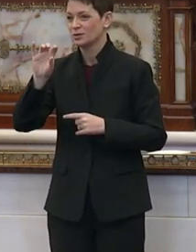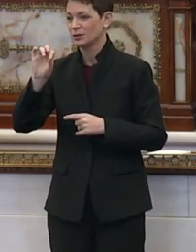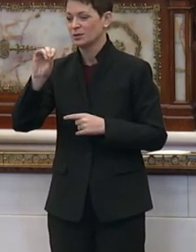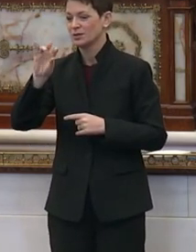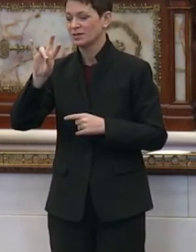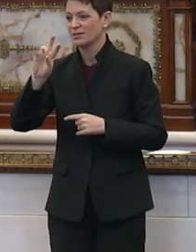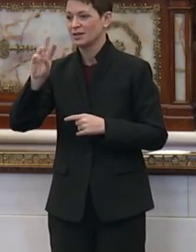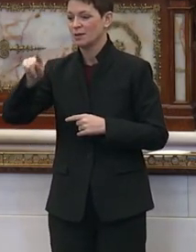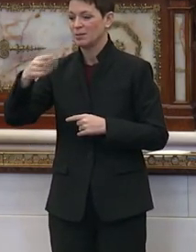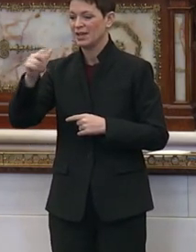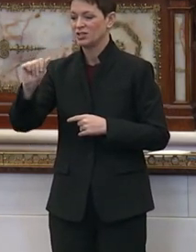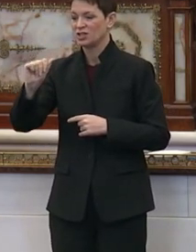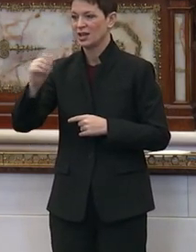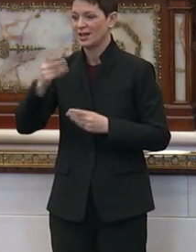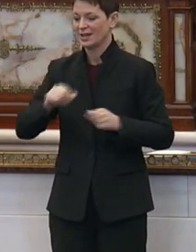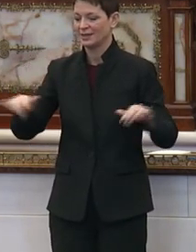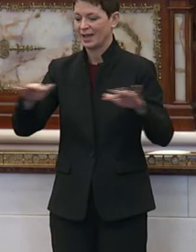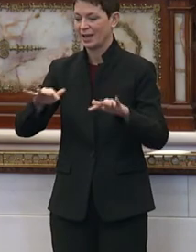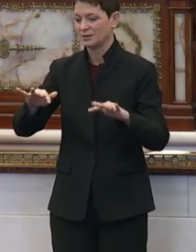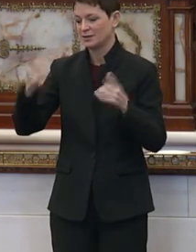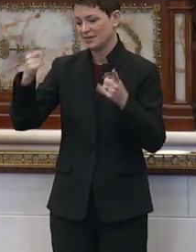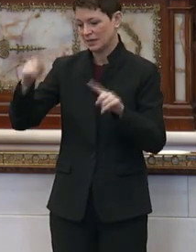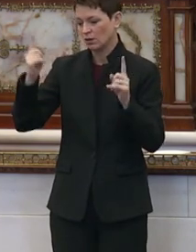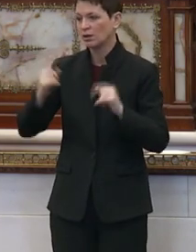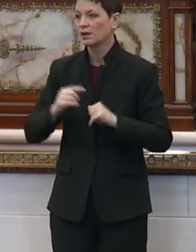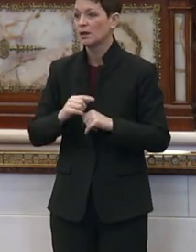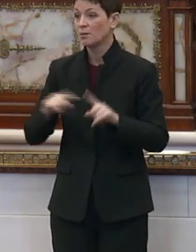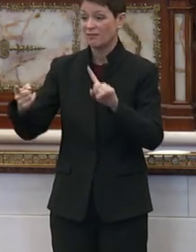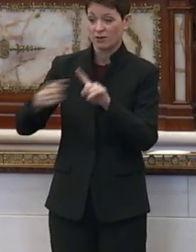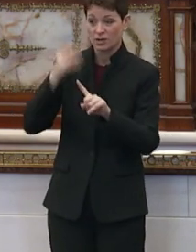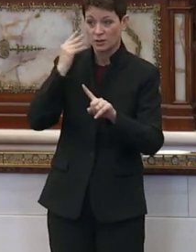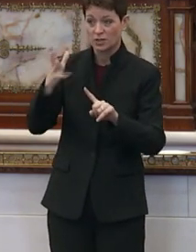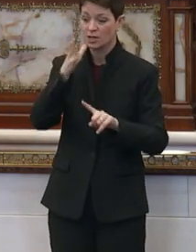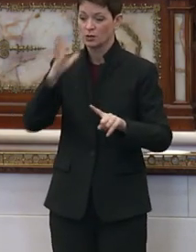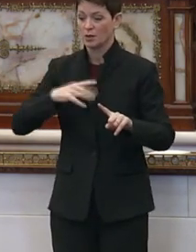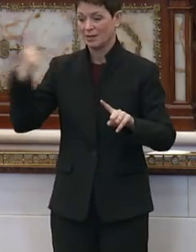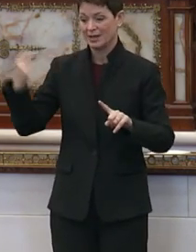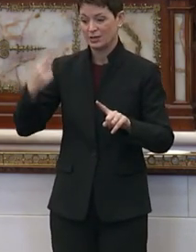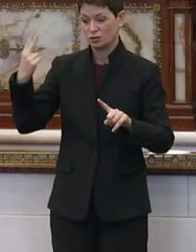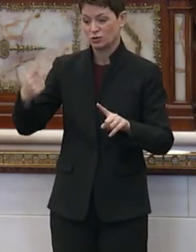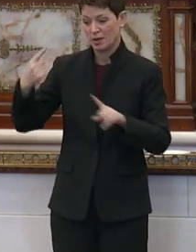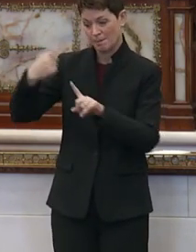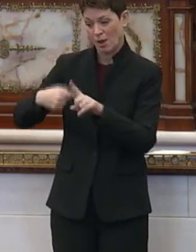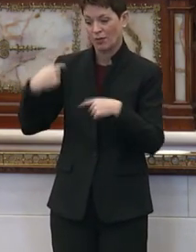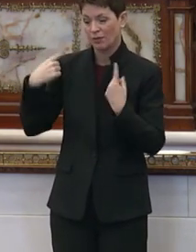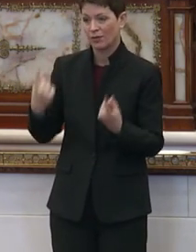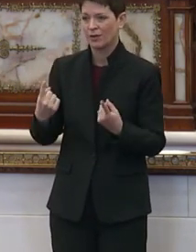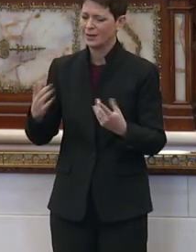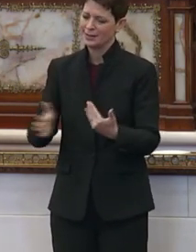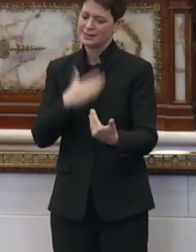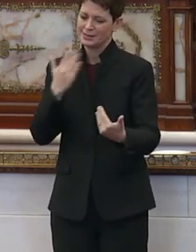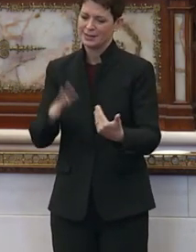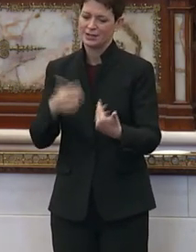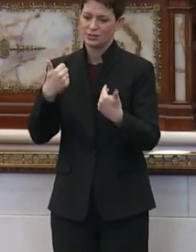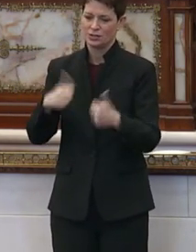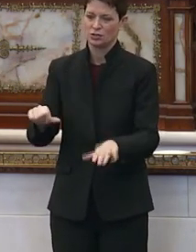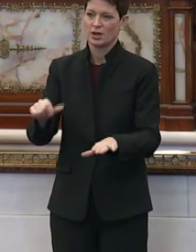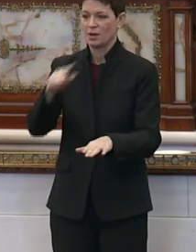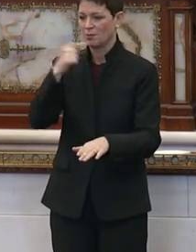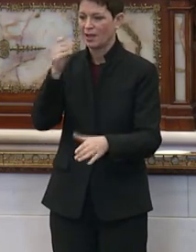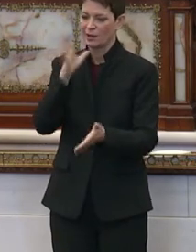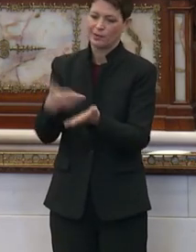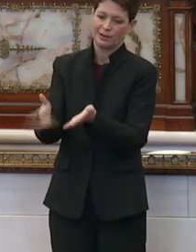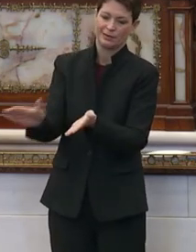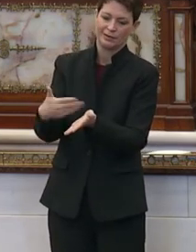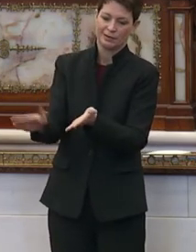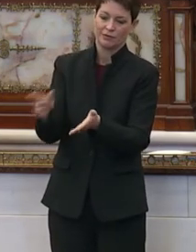220-076, that PHA land deal. But first I want to say it's Women History Month. And it's easy to try to write black women